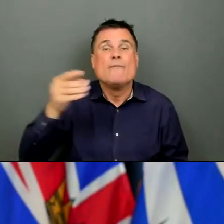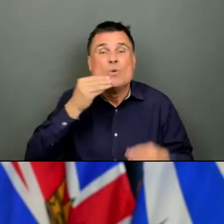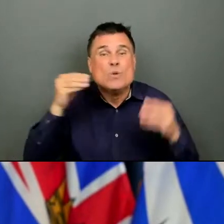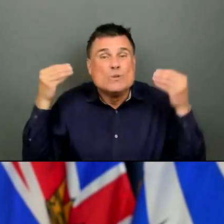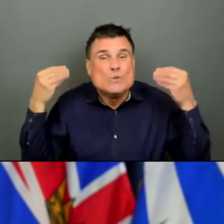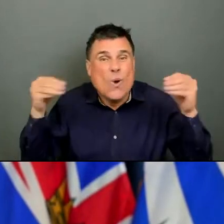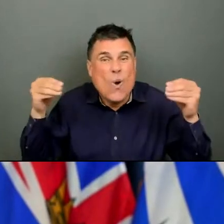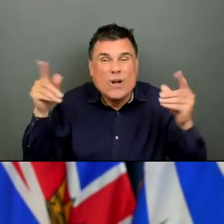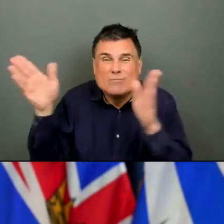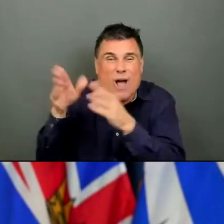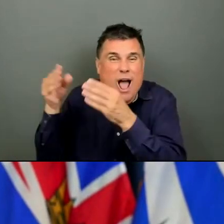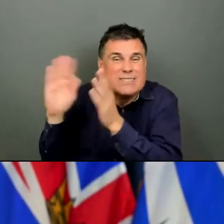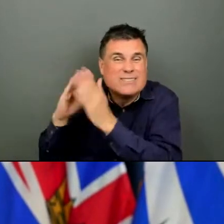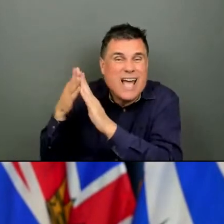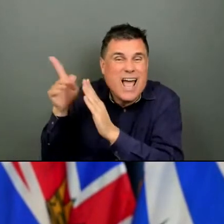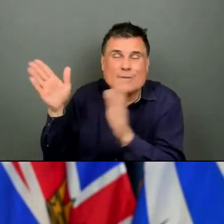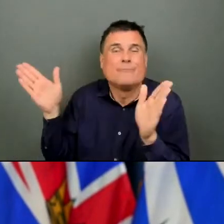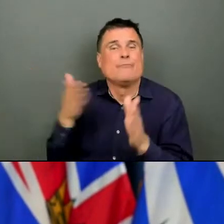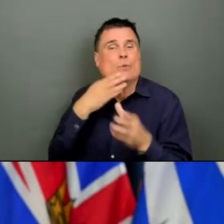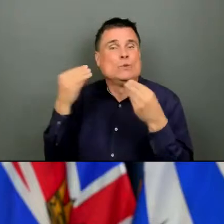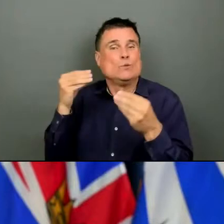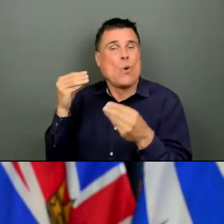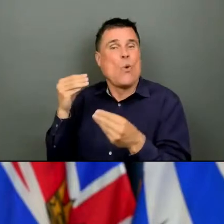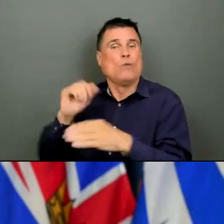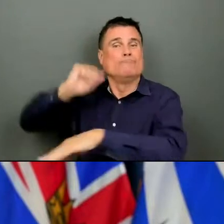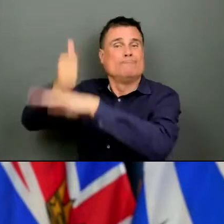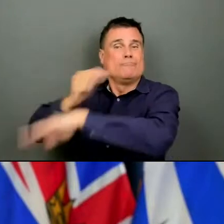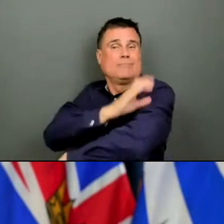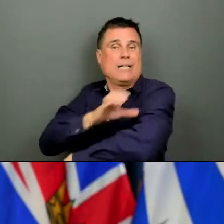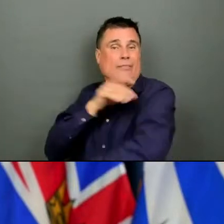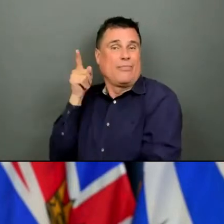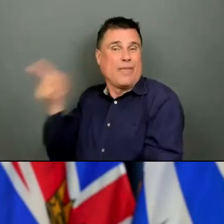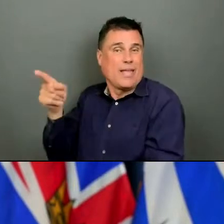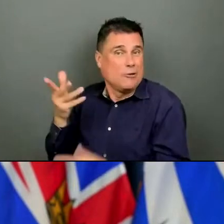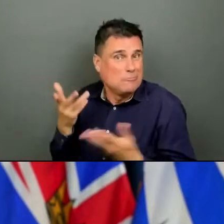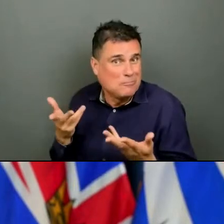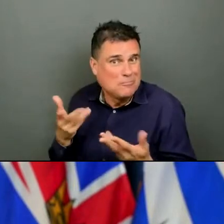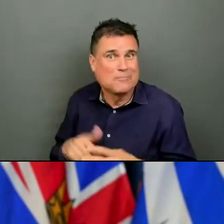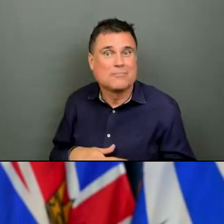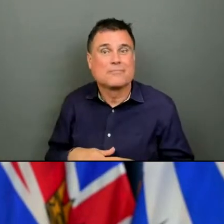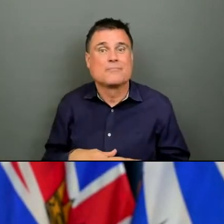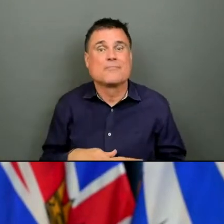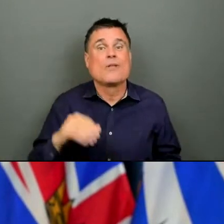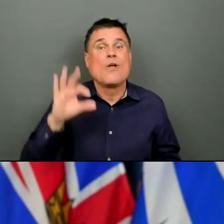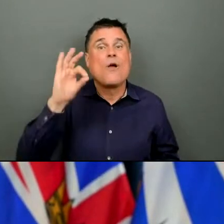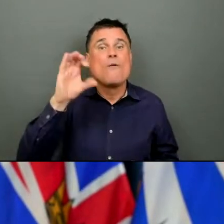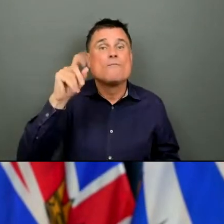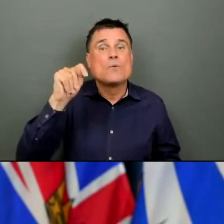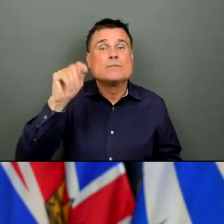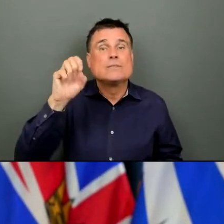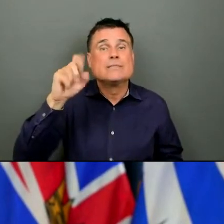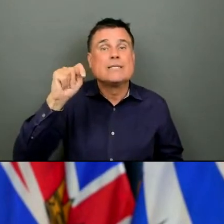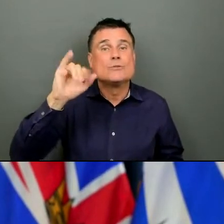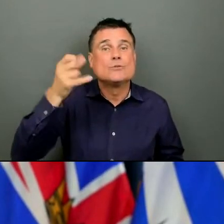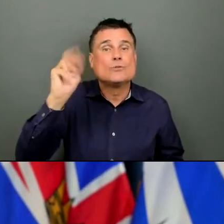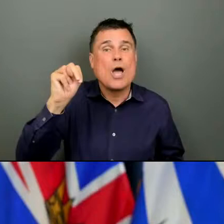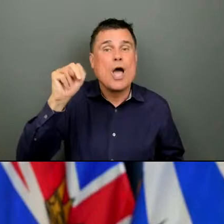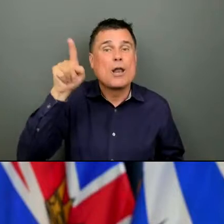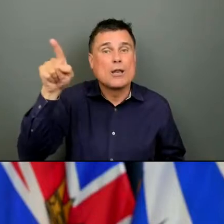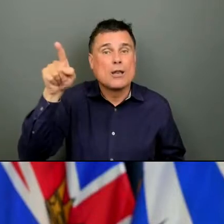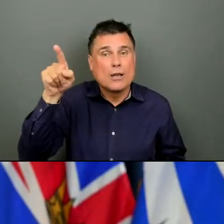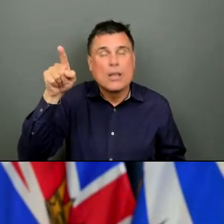CDC nurses, a number of them since the beginning of June in Fort St. John, four more coming next week to increase the number